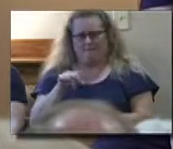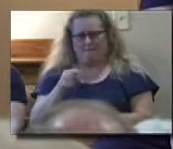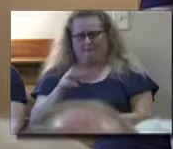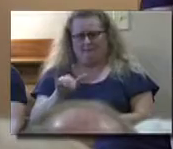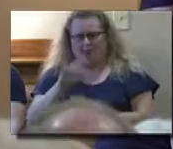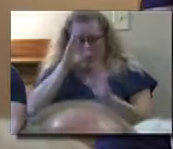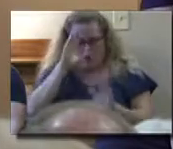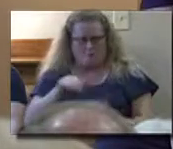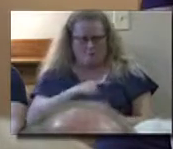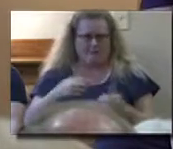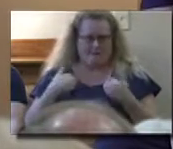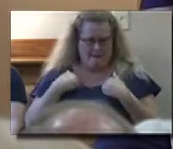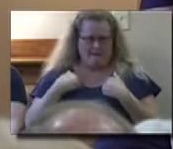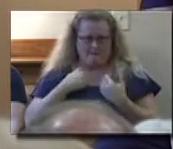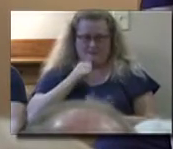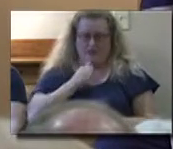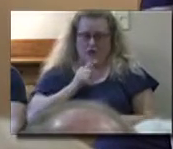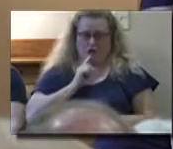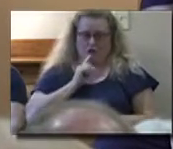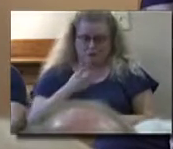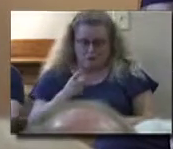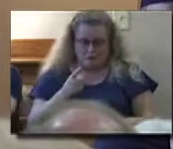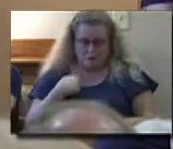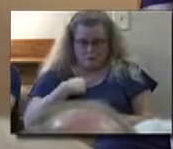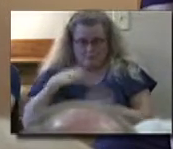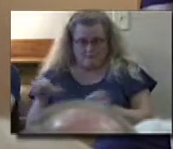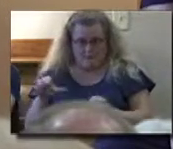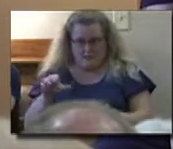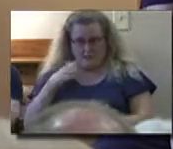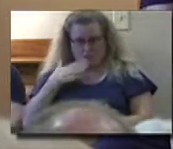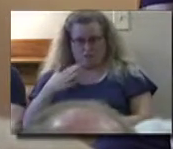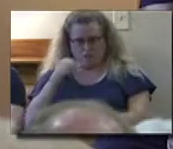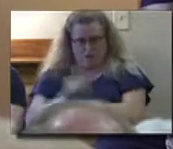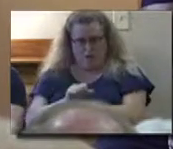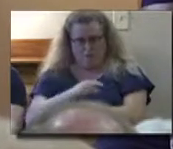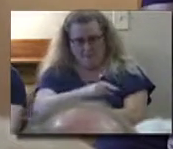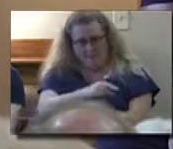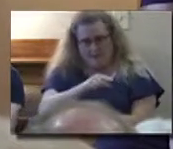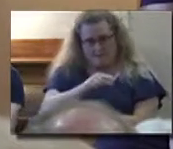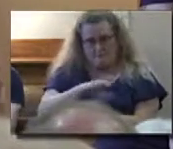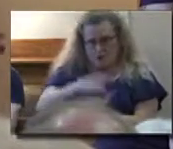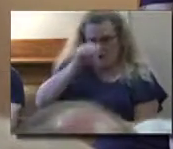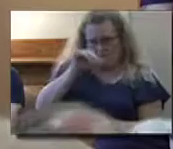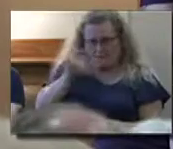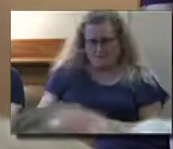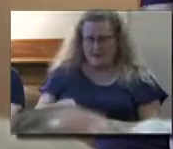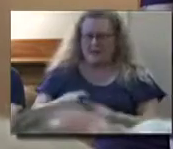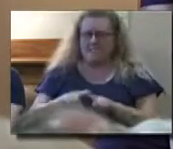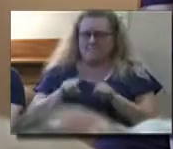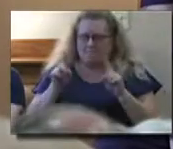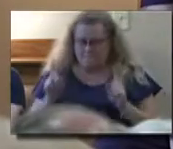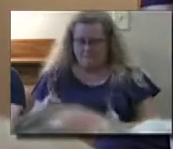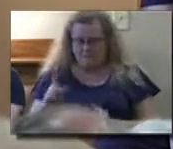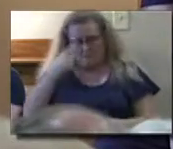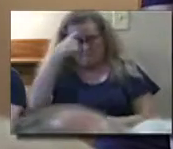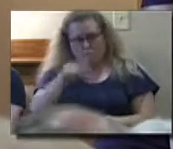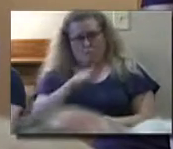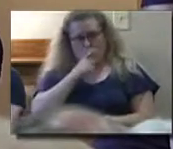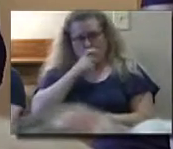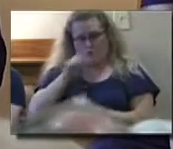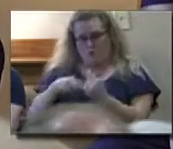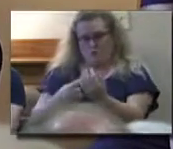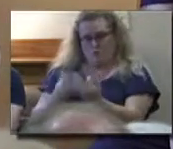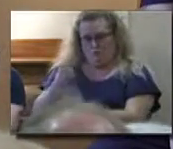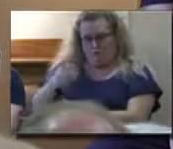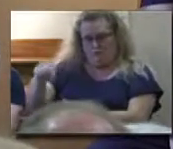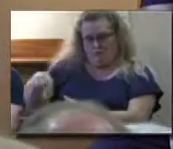We're not really sure that we've done that good a job, but the recidivism rate for a Bridges to Life